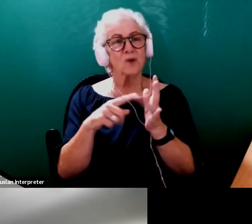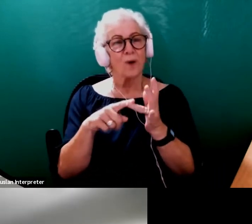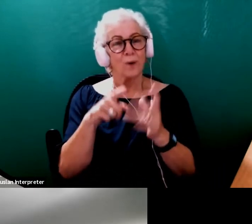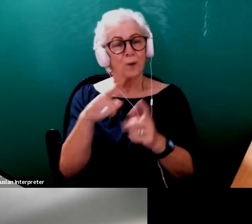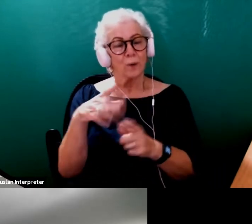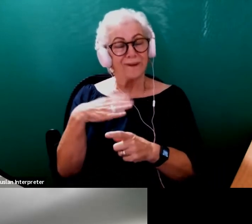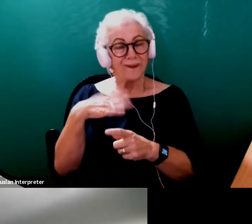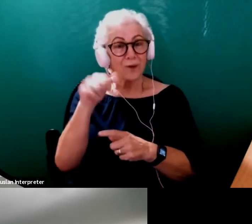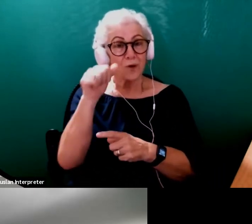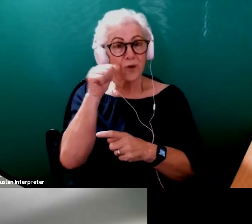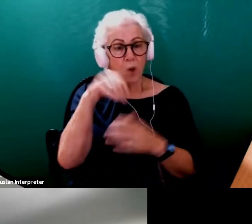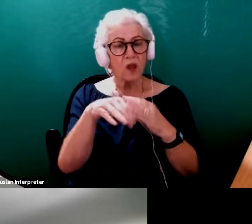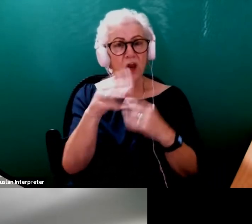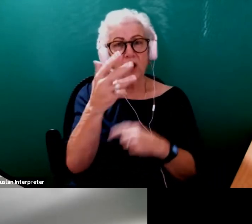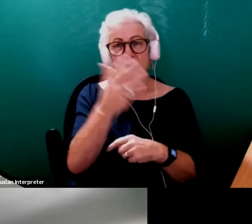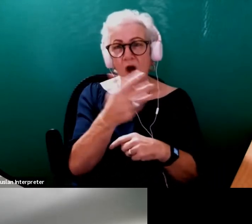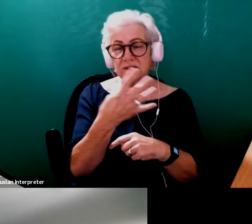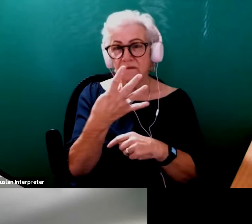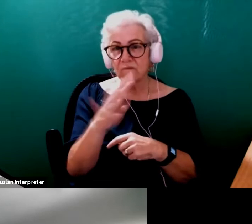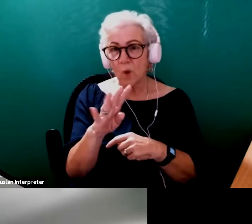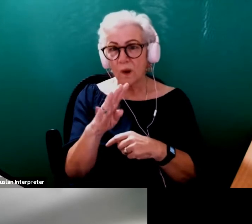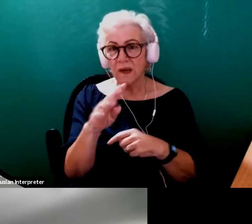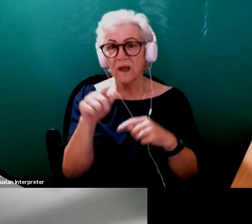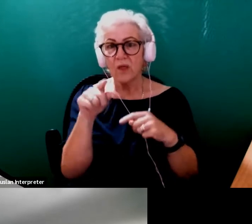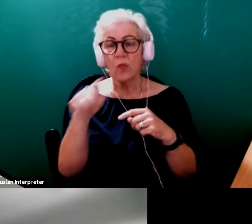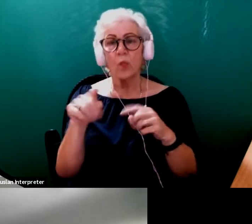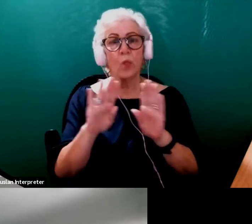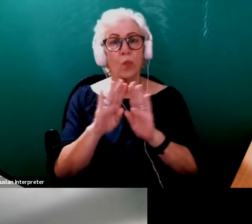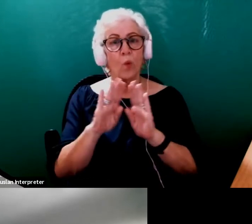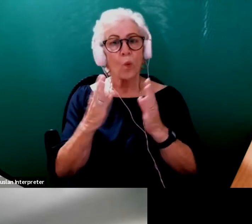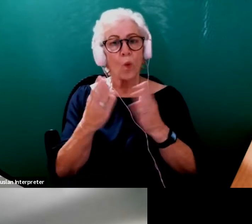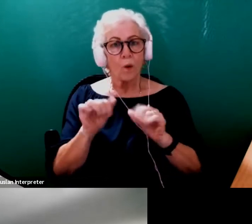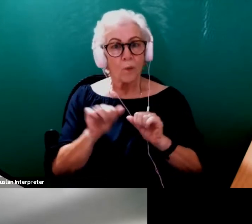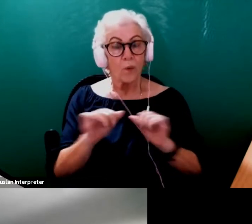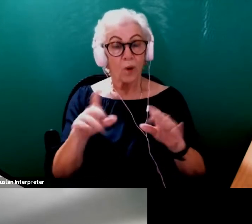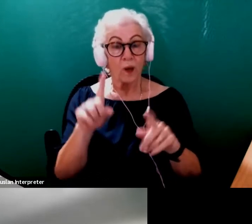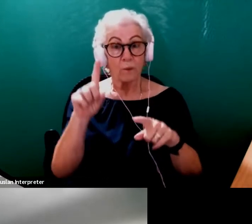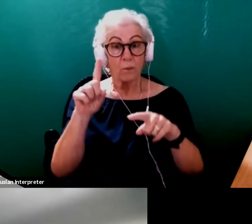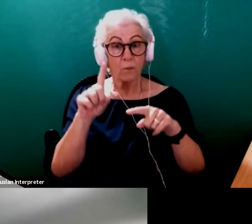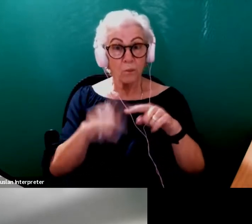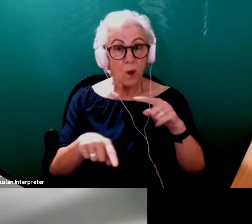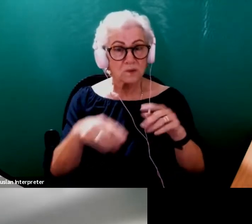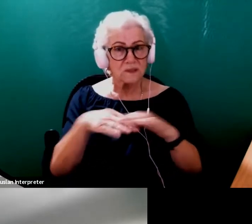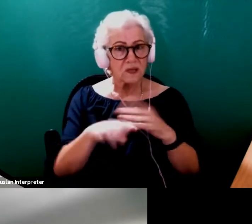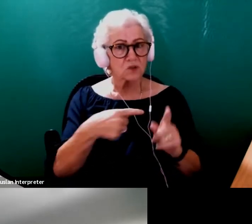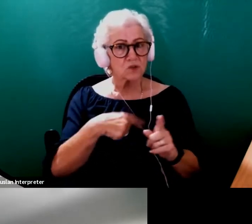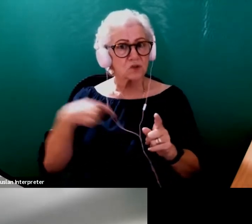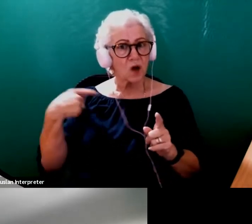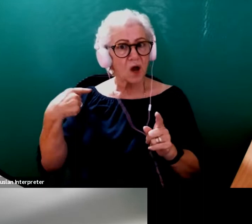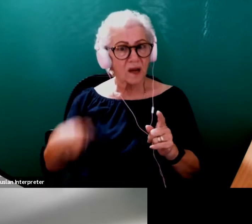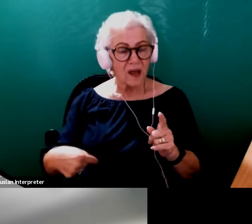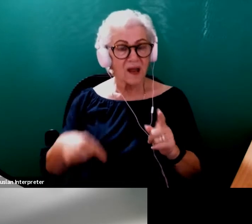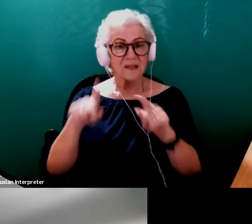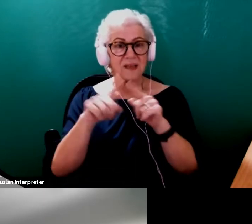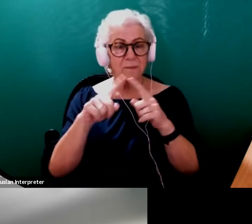in 1940, 80% of the world's opium was consumed in China. And there were countries like Egypt,